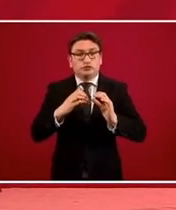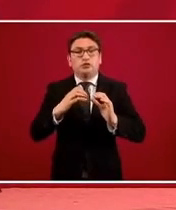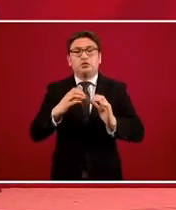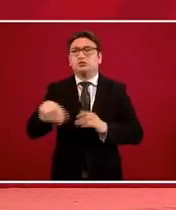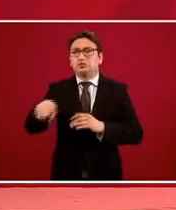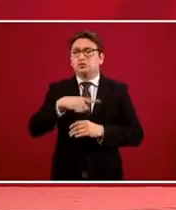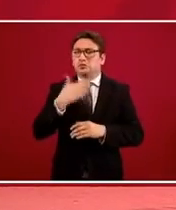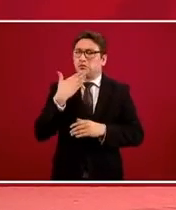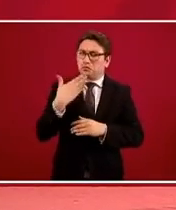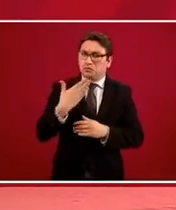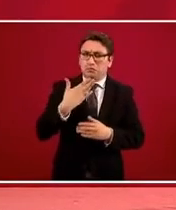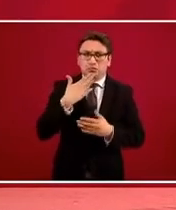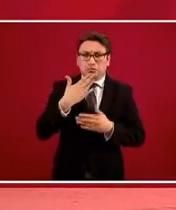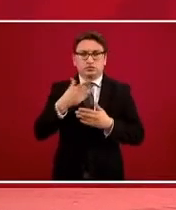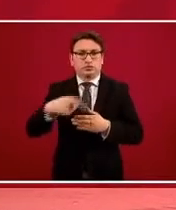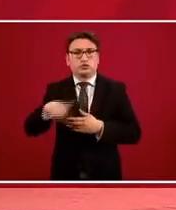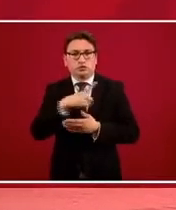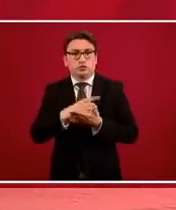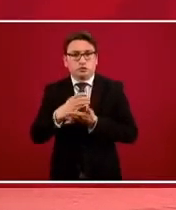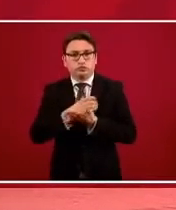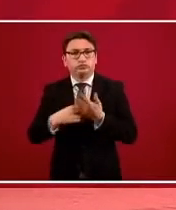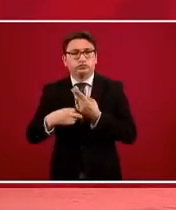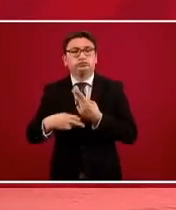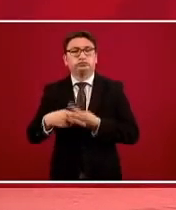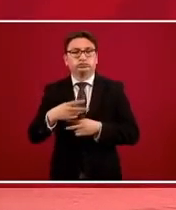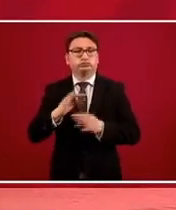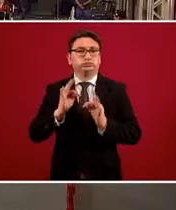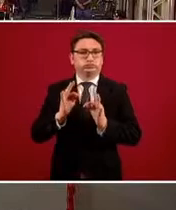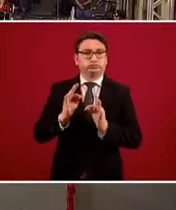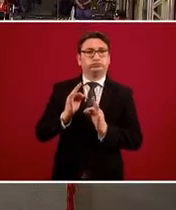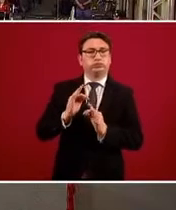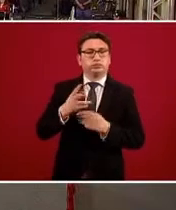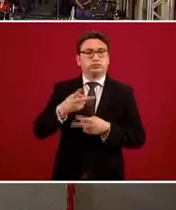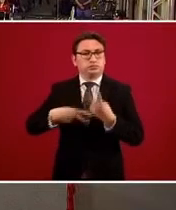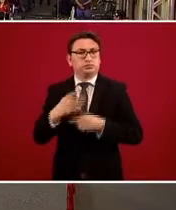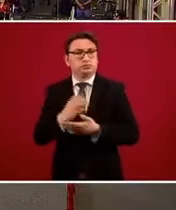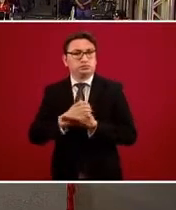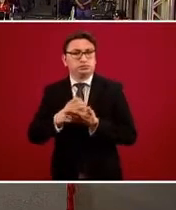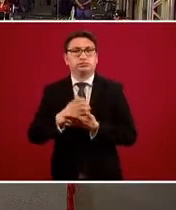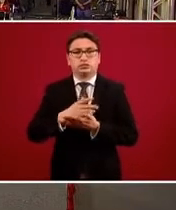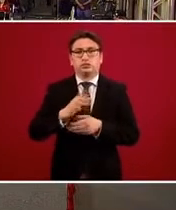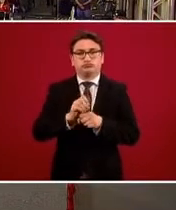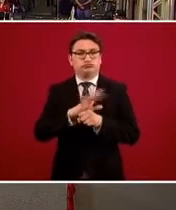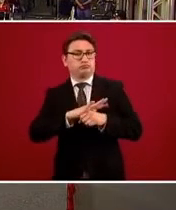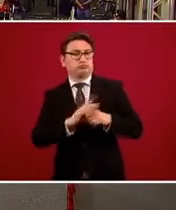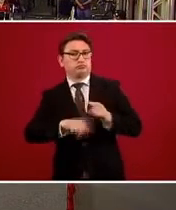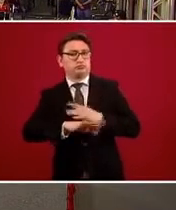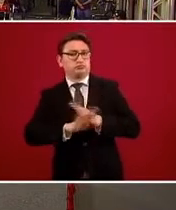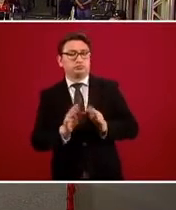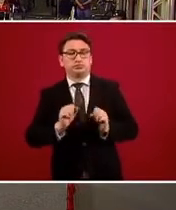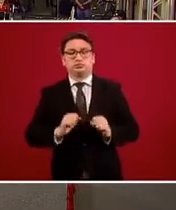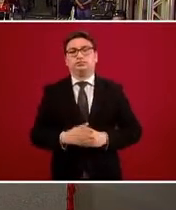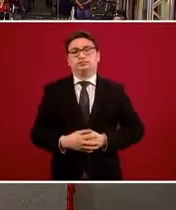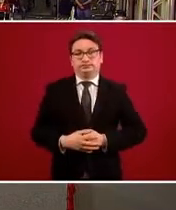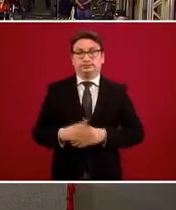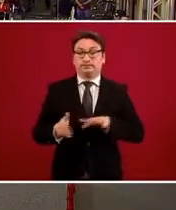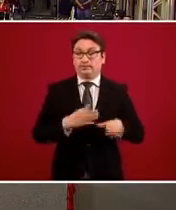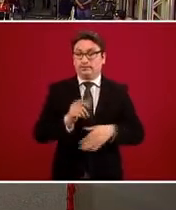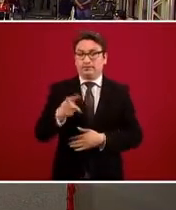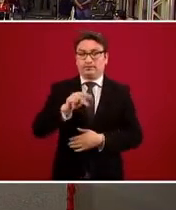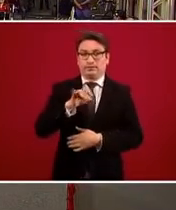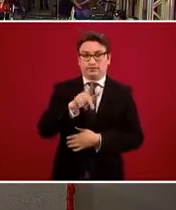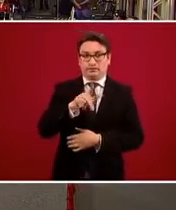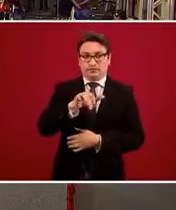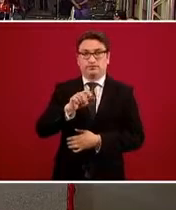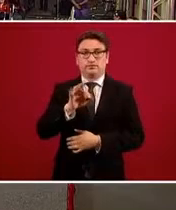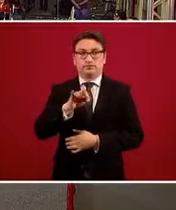they have recovered because they are currently being treated for their HIV and they are perfectly controlled.